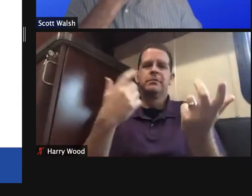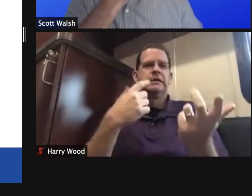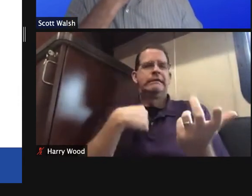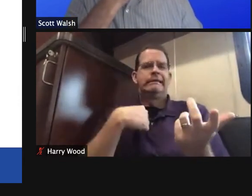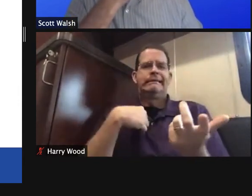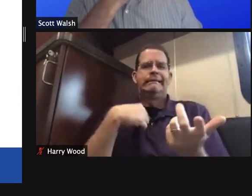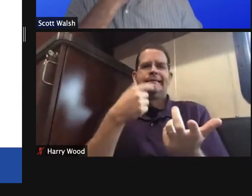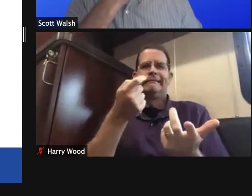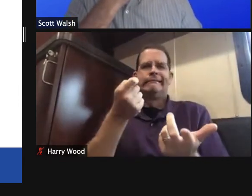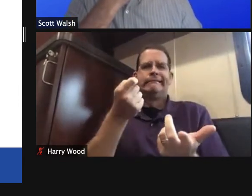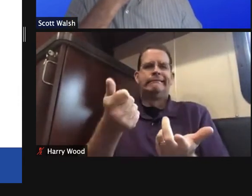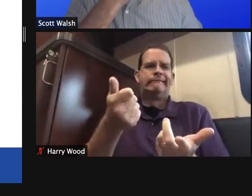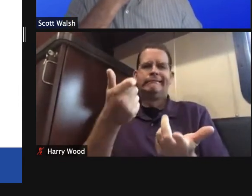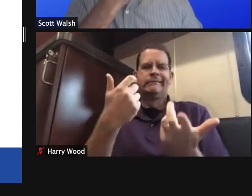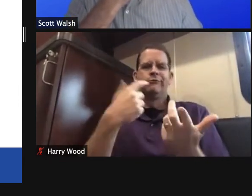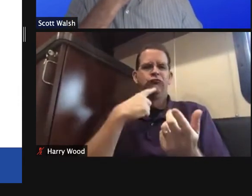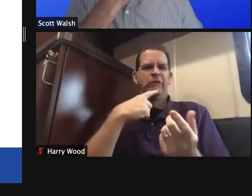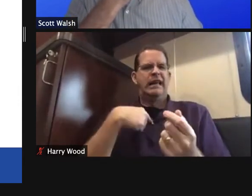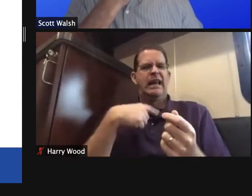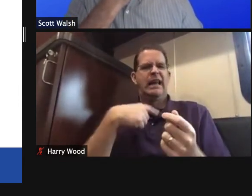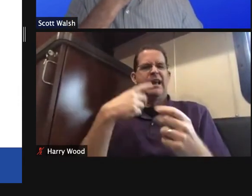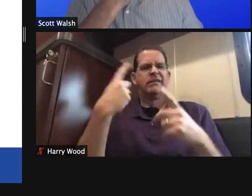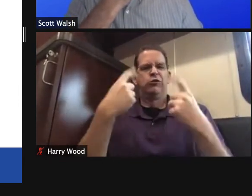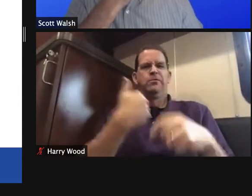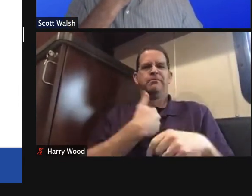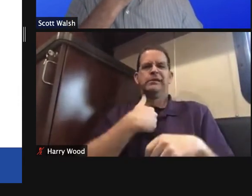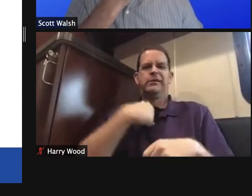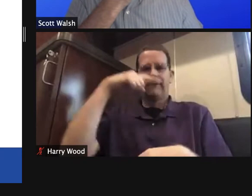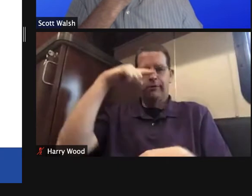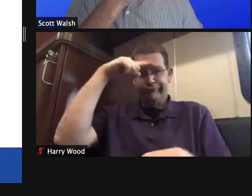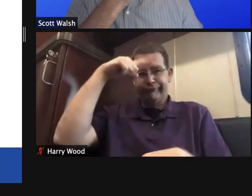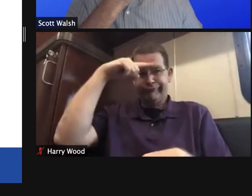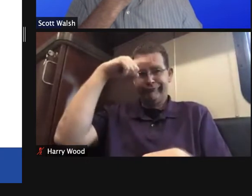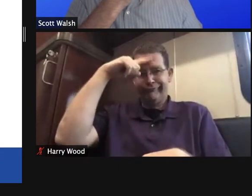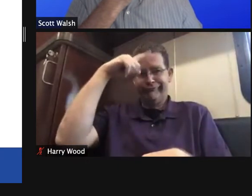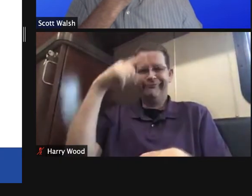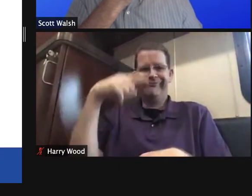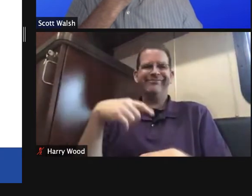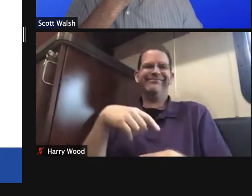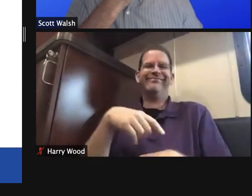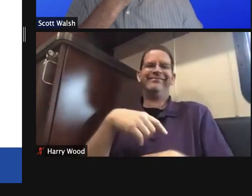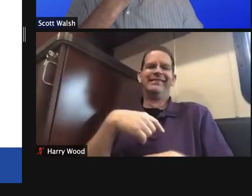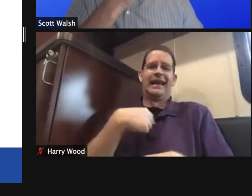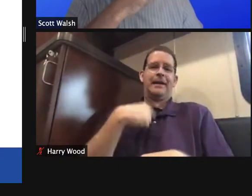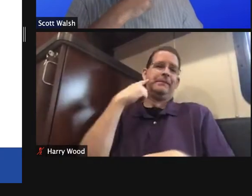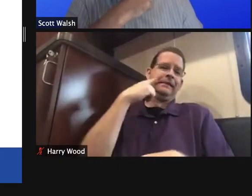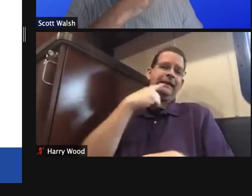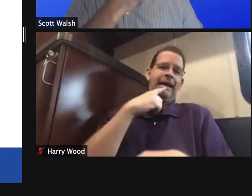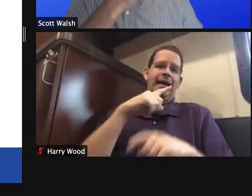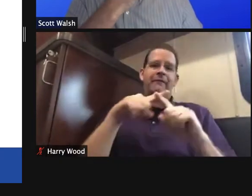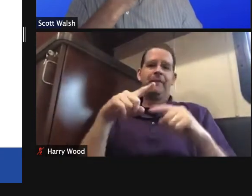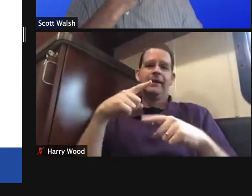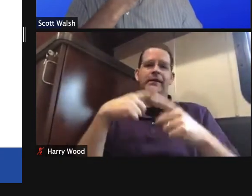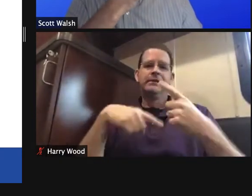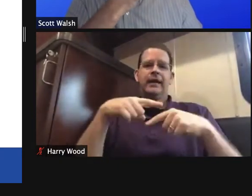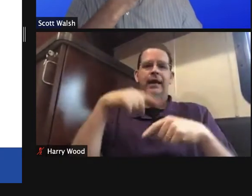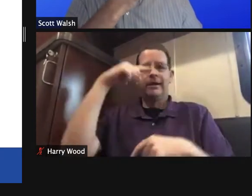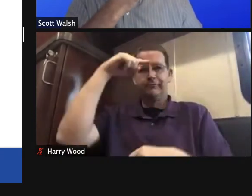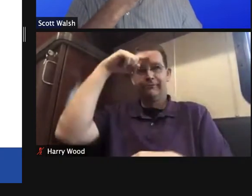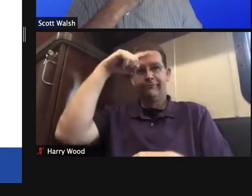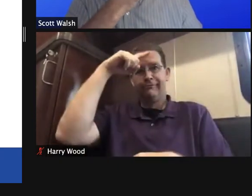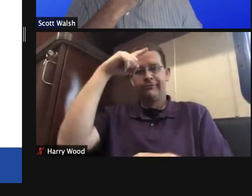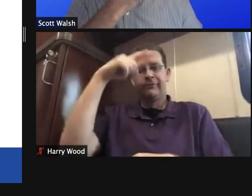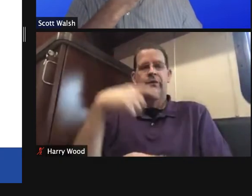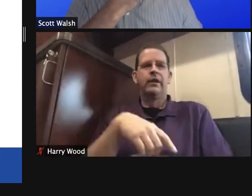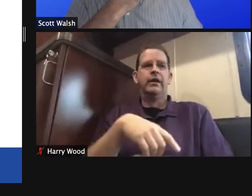Culturally deaf? I don't know. I, I, I don't, I don't consider myself, I, I, I consider myself more on the hearing end. I